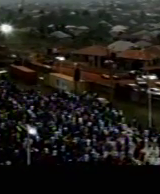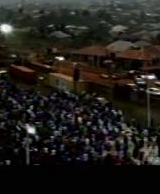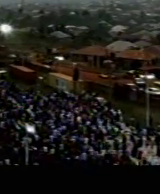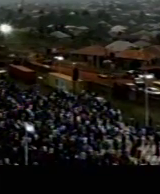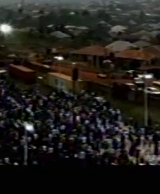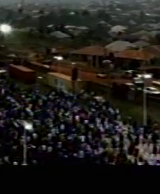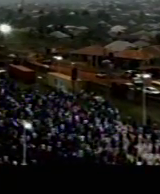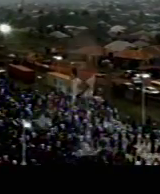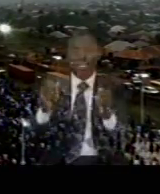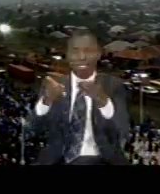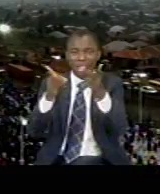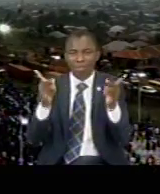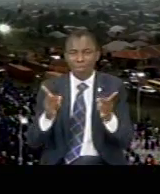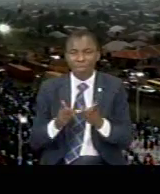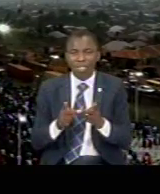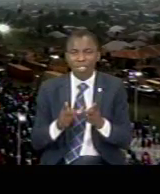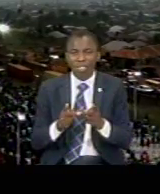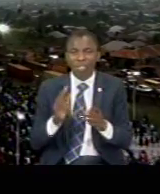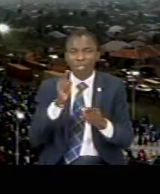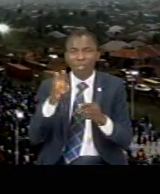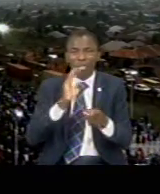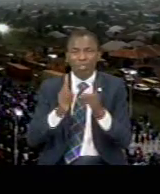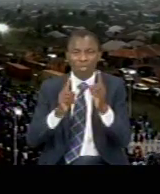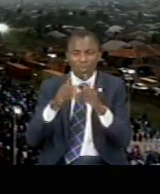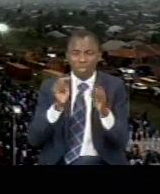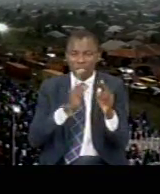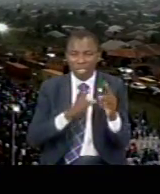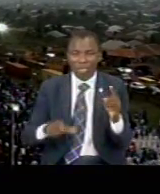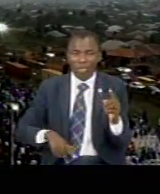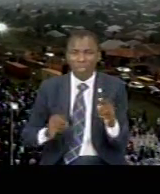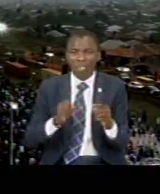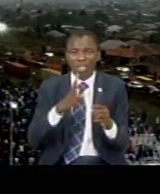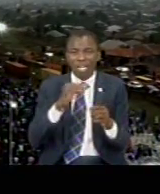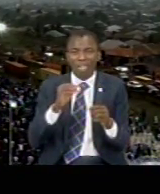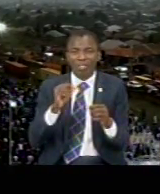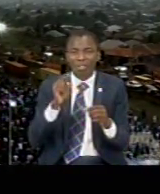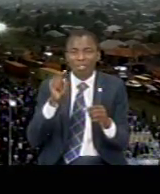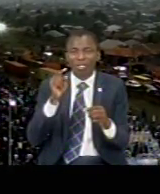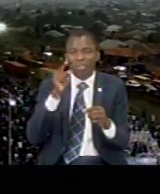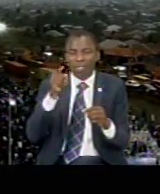every continent, you are equally talking to the Lord. And really, you will find that